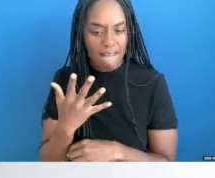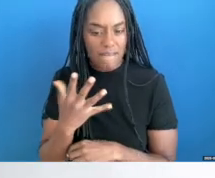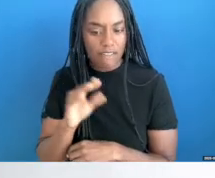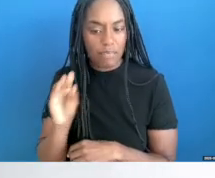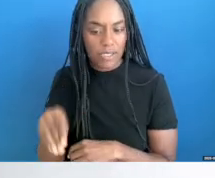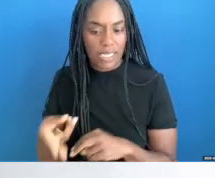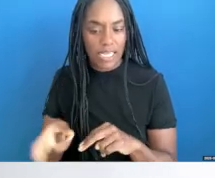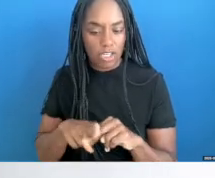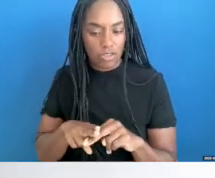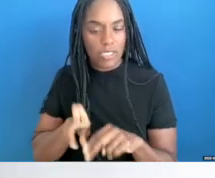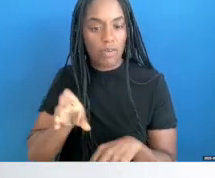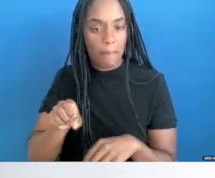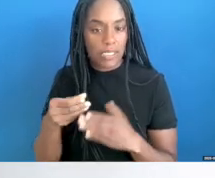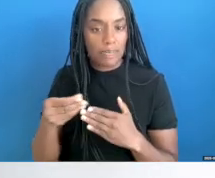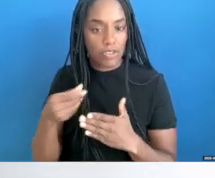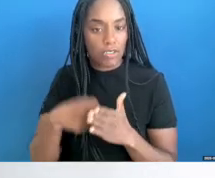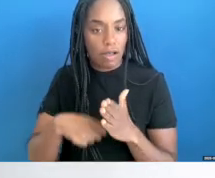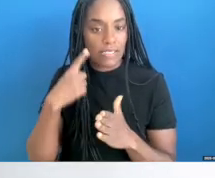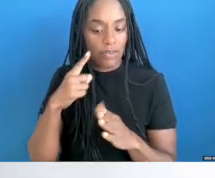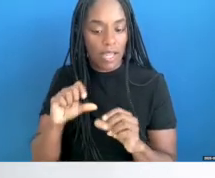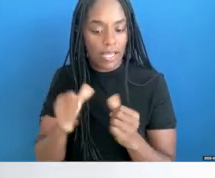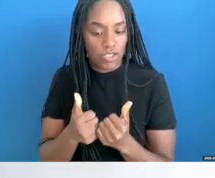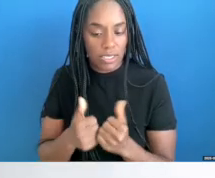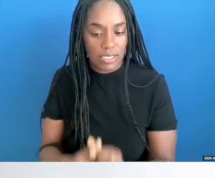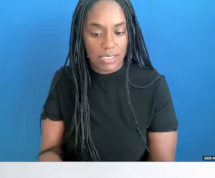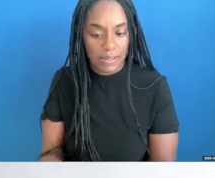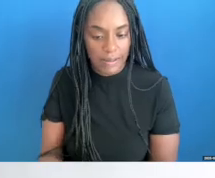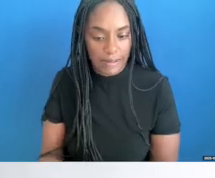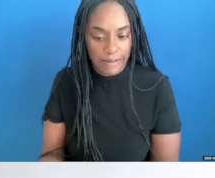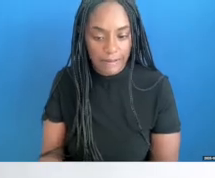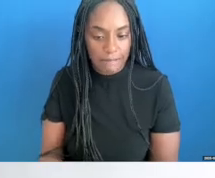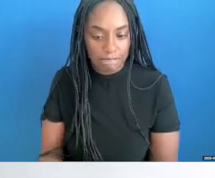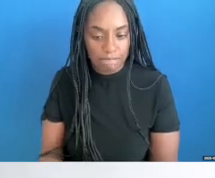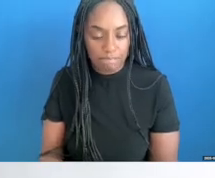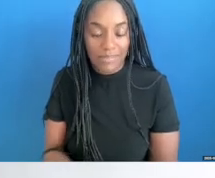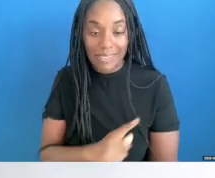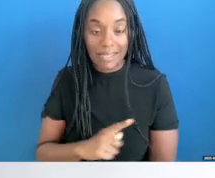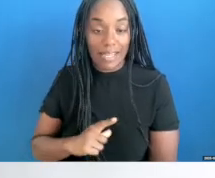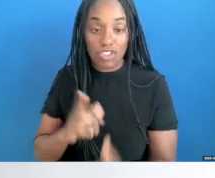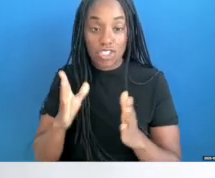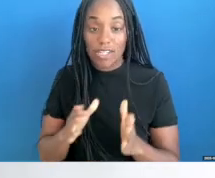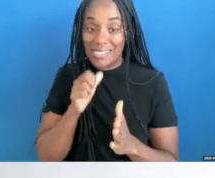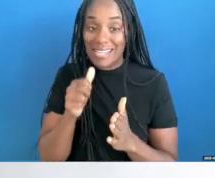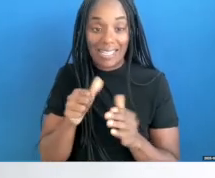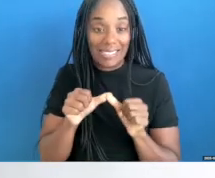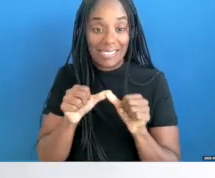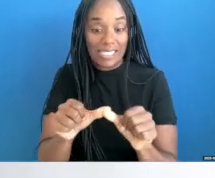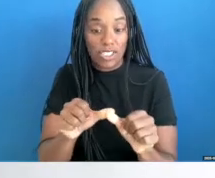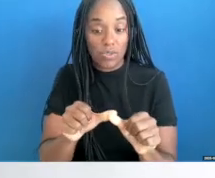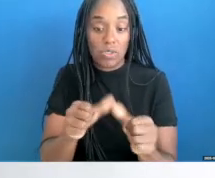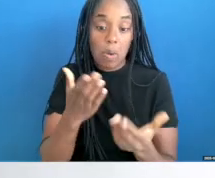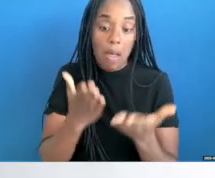for agencies. And given the legislature elected not to extend that, that may be something that the administration and